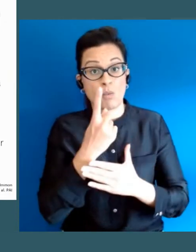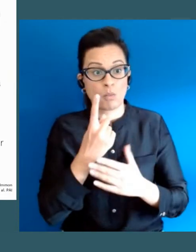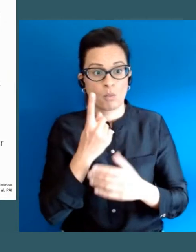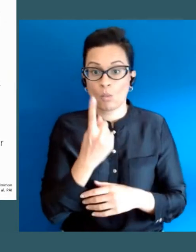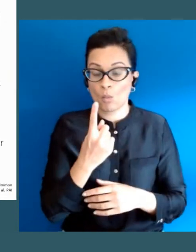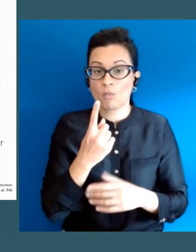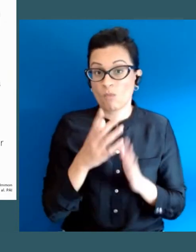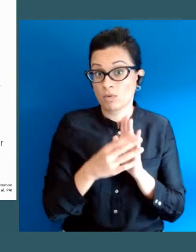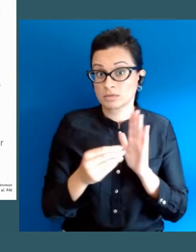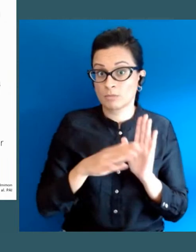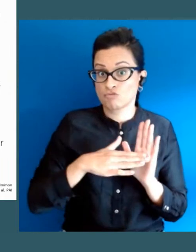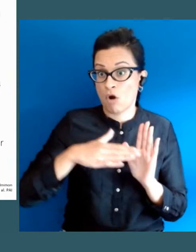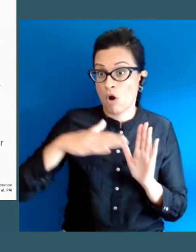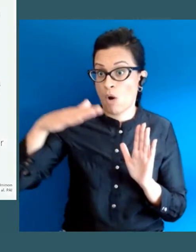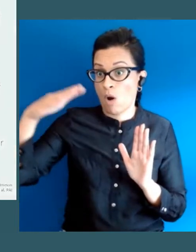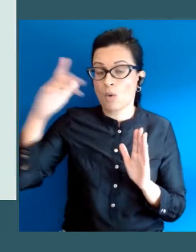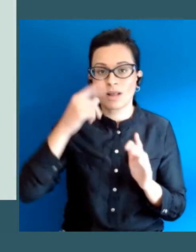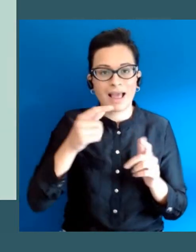continue throughout.